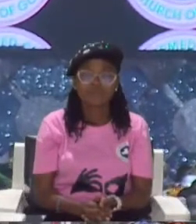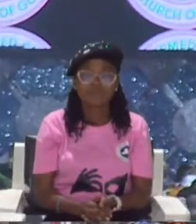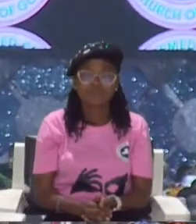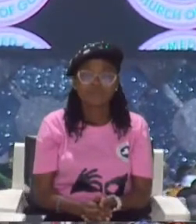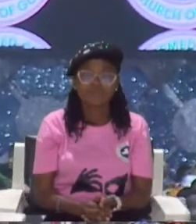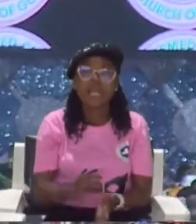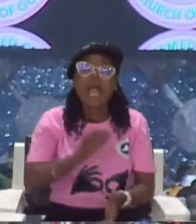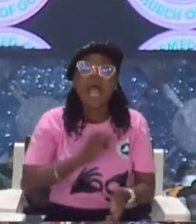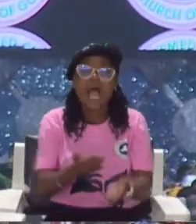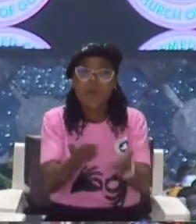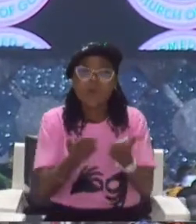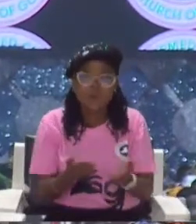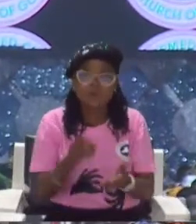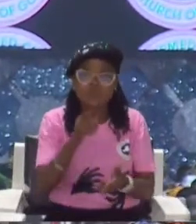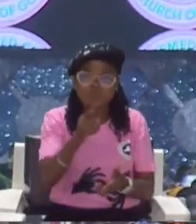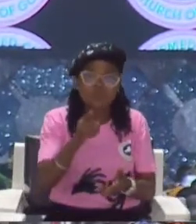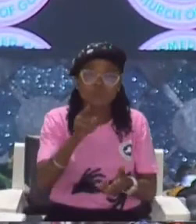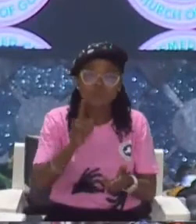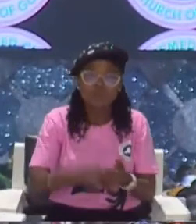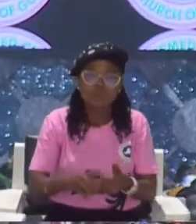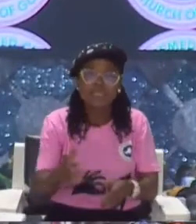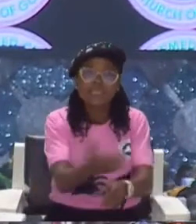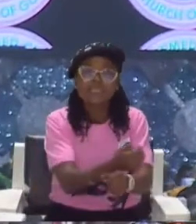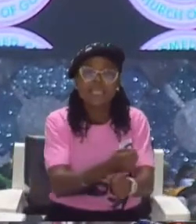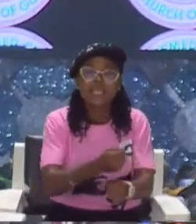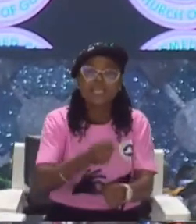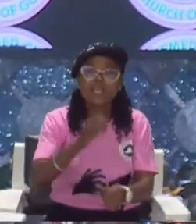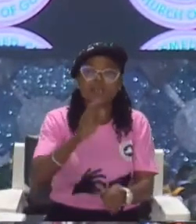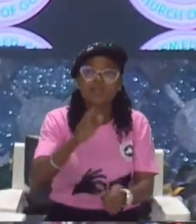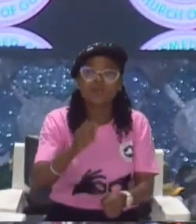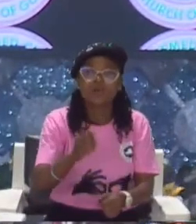I want you to take your torchlight.